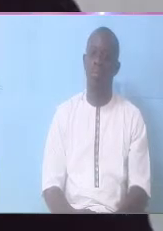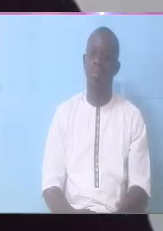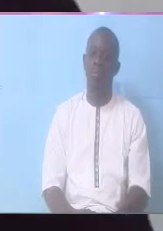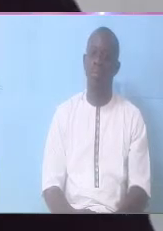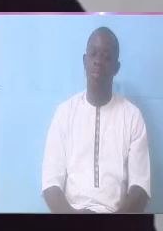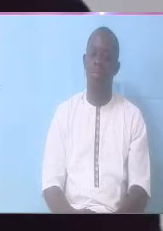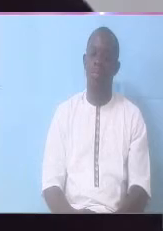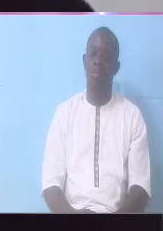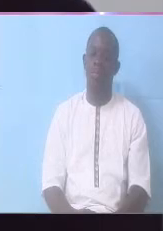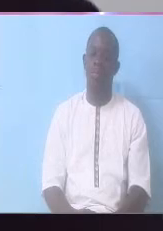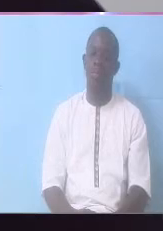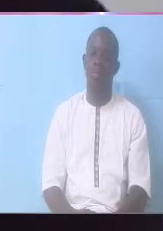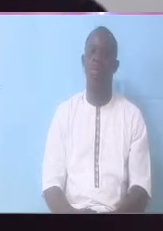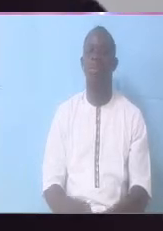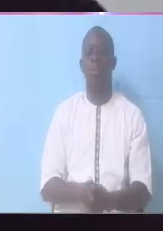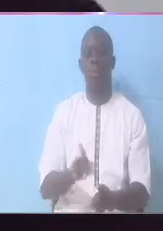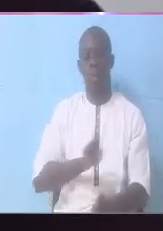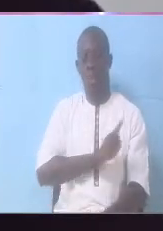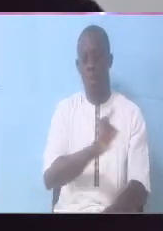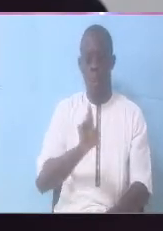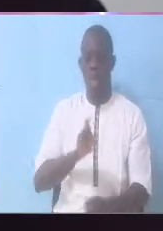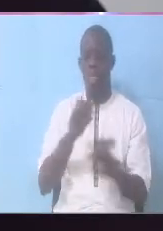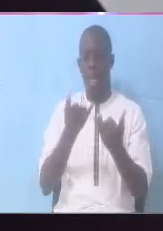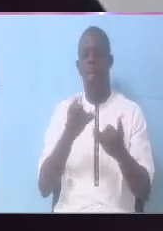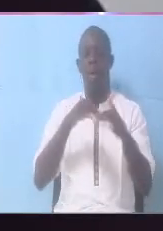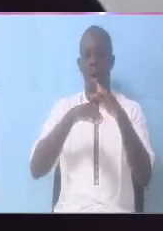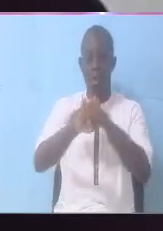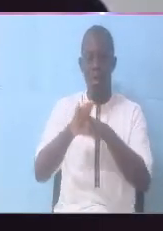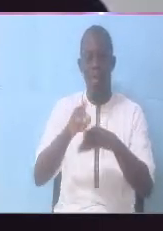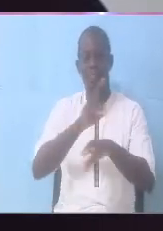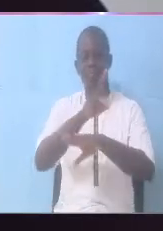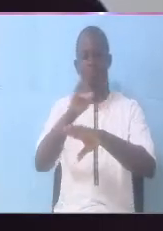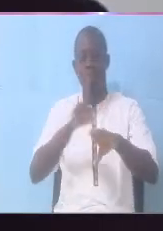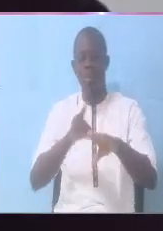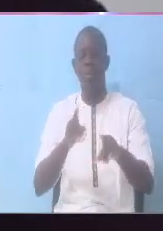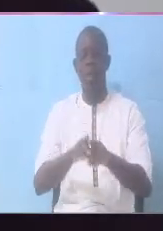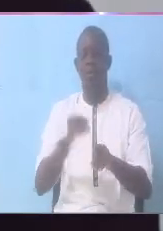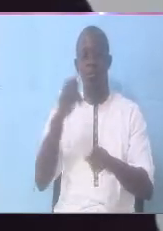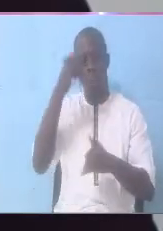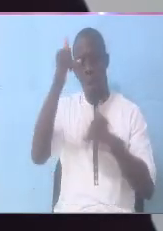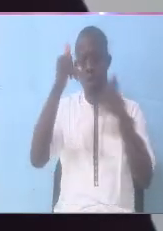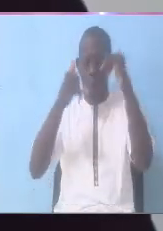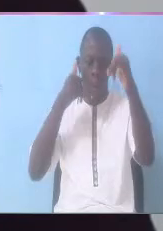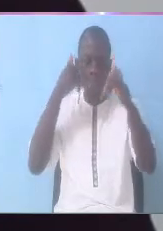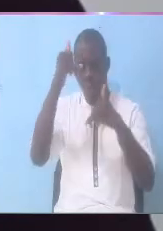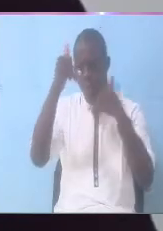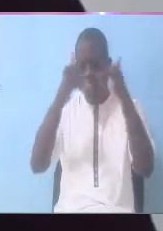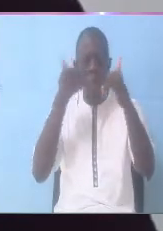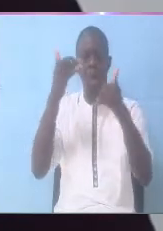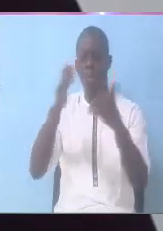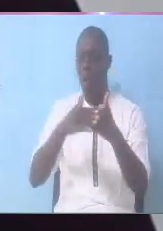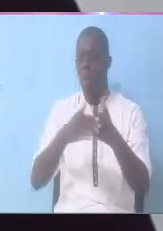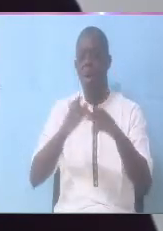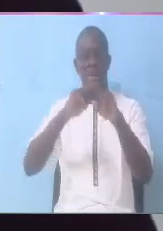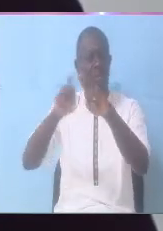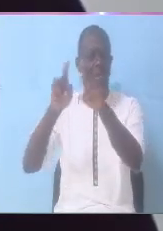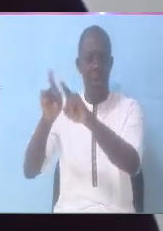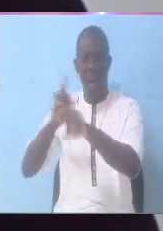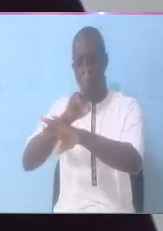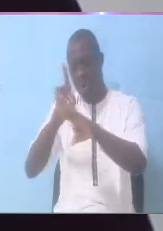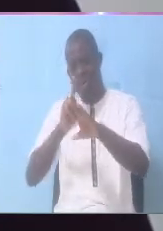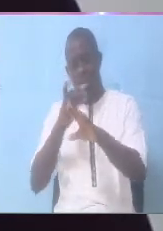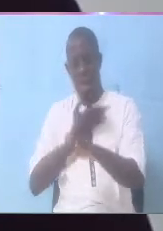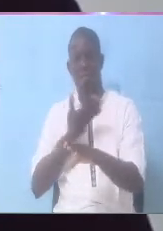So we went inside, and then there were so many telephone calls here and there. Mbe kono to jede bari telephone kumandir